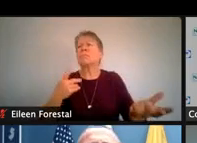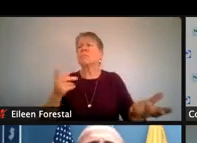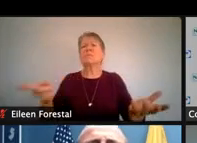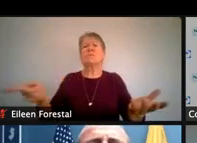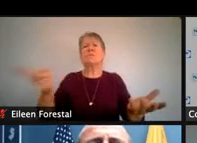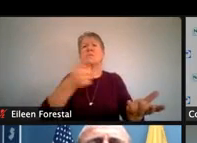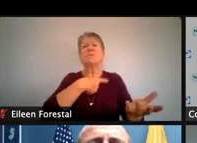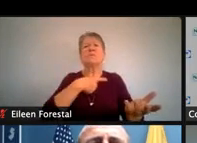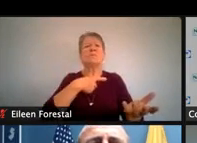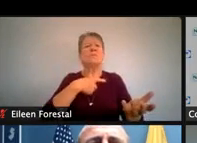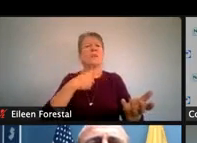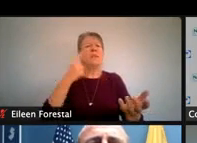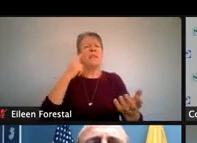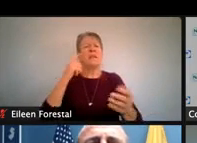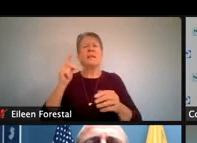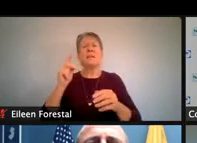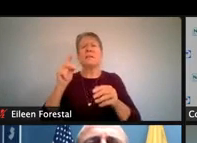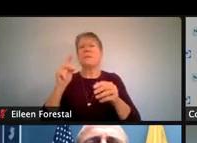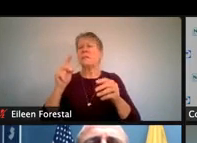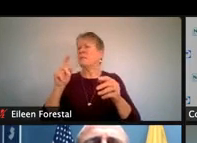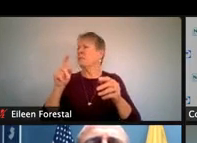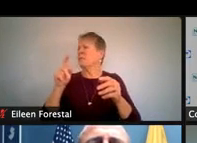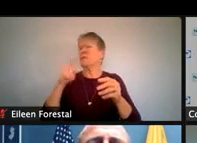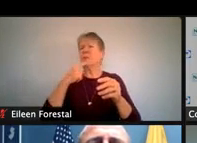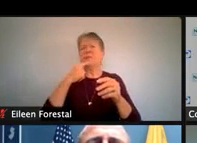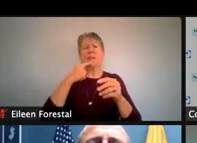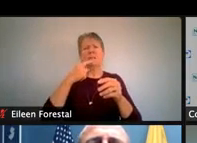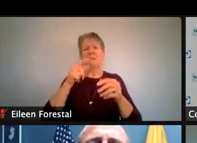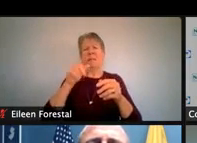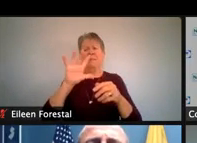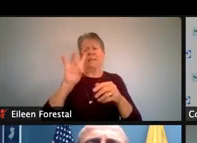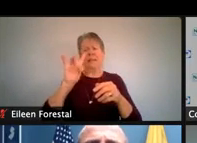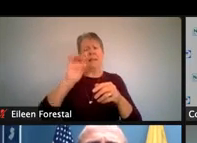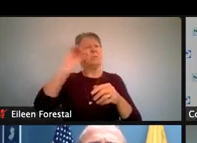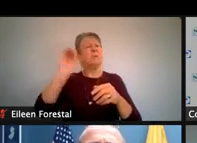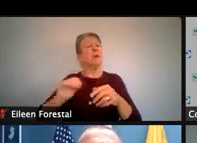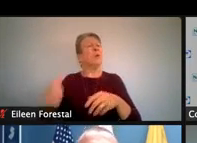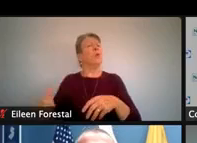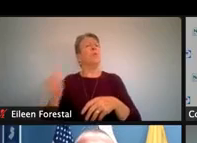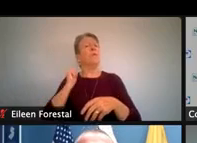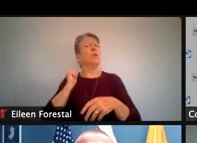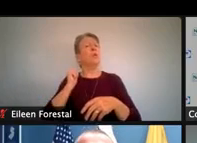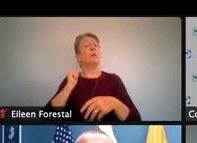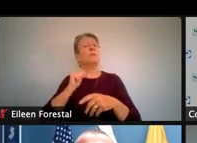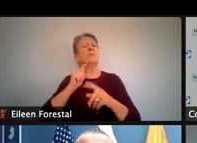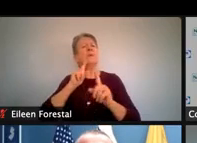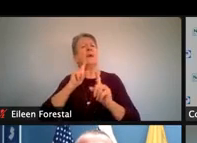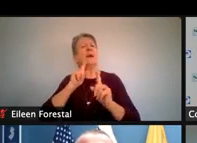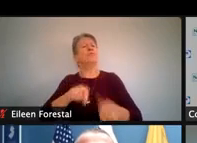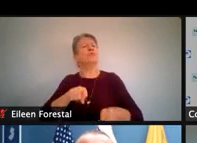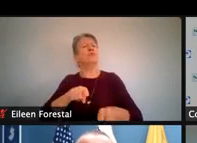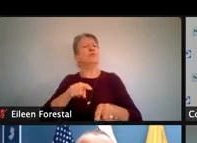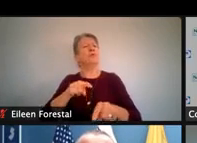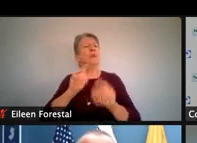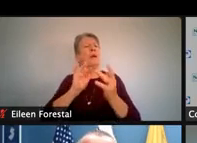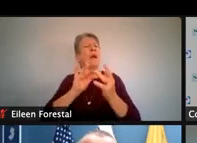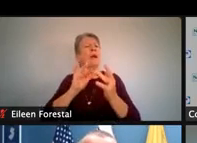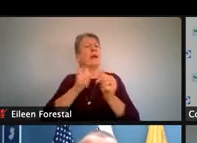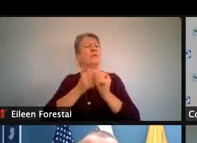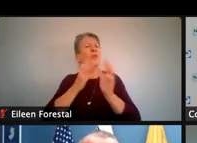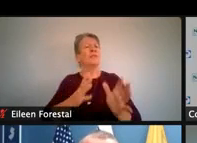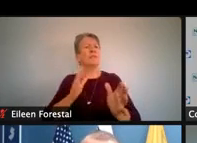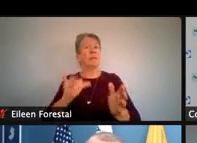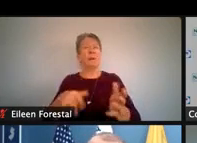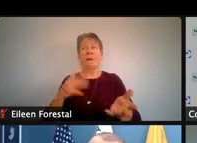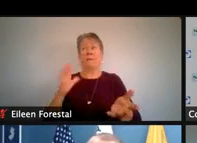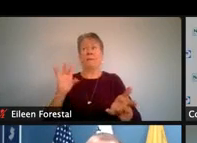are refusing to cooperate with the contact tracers. Is there a fear that this could happen with the vaccine? And